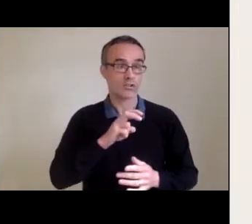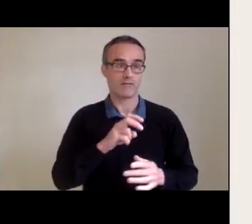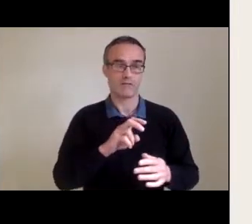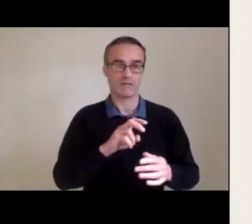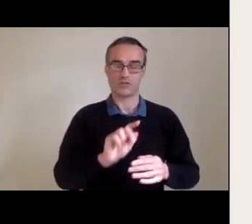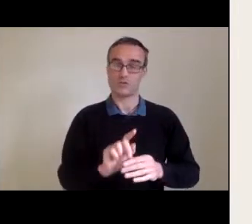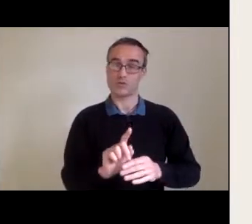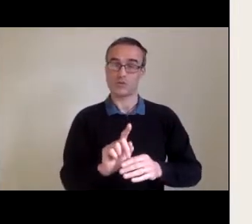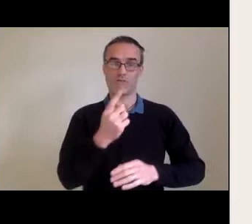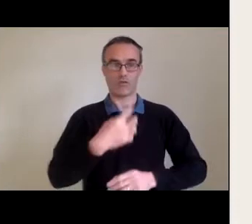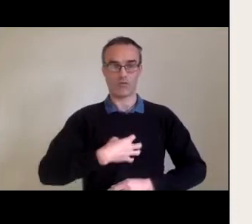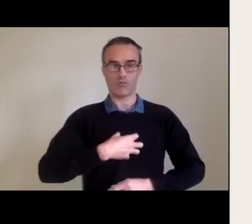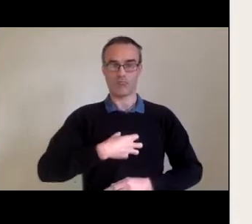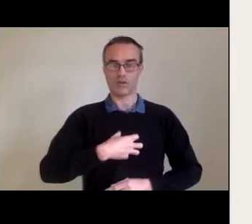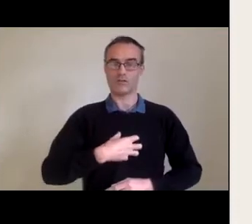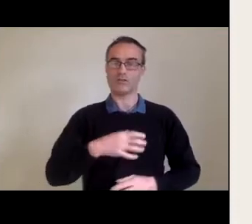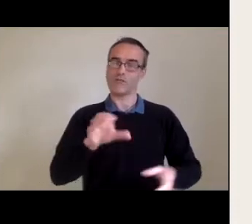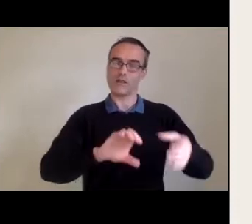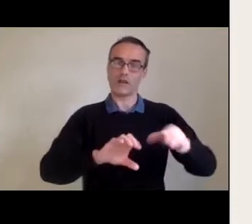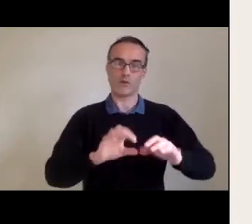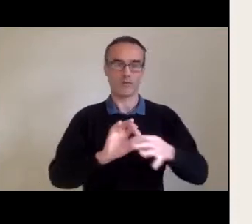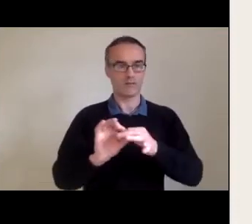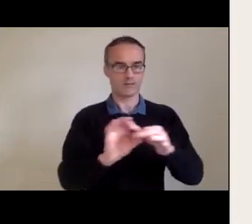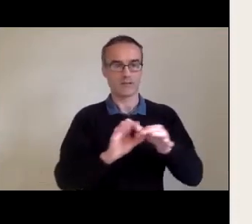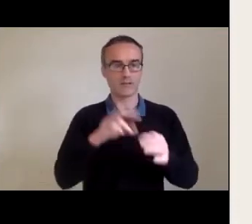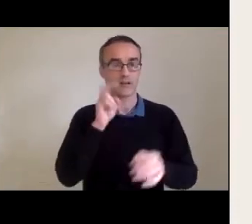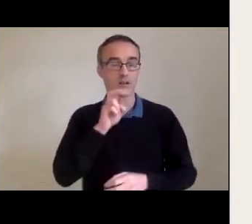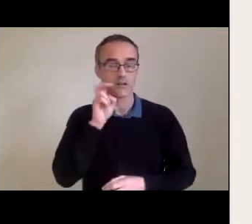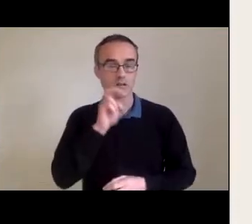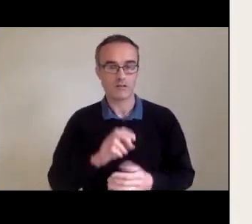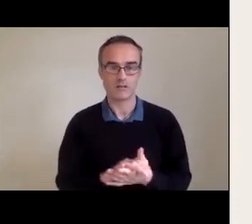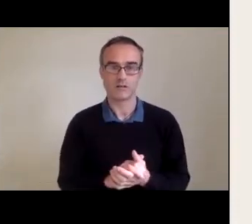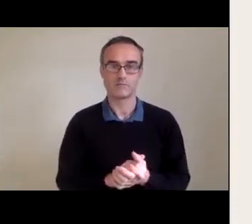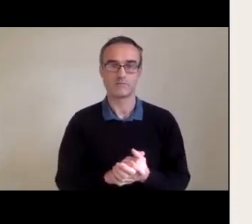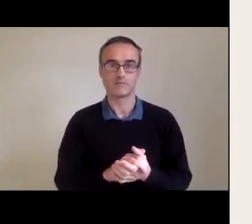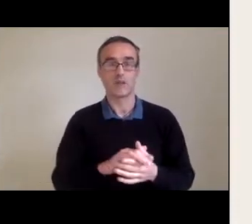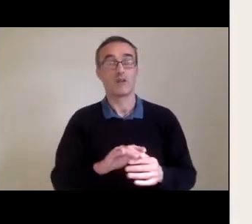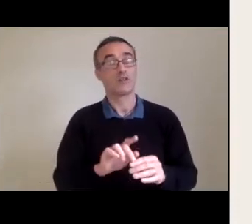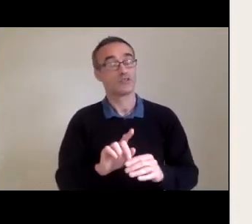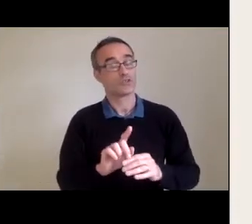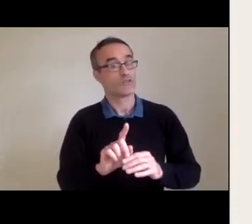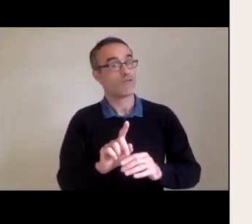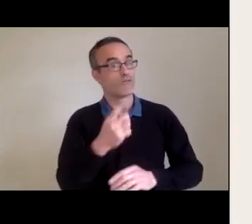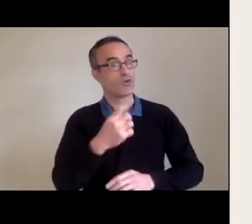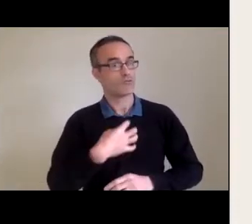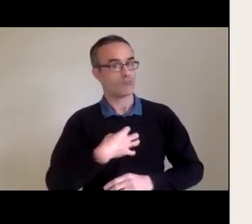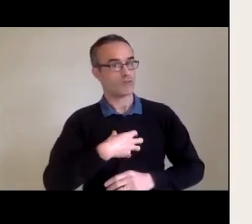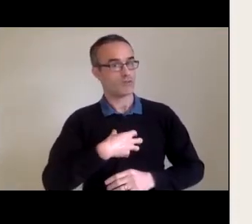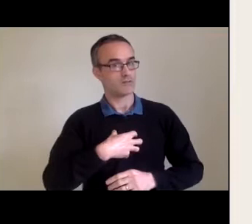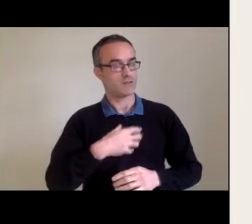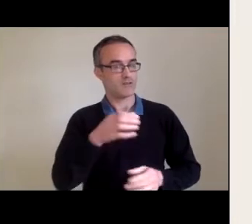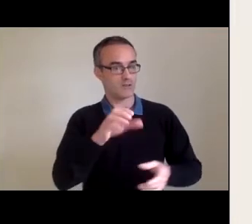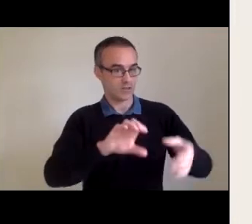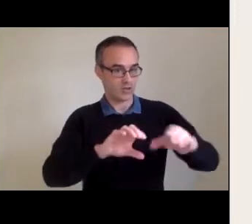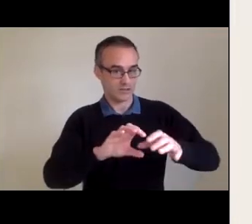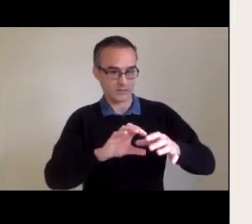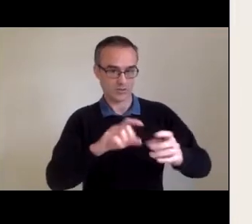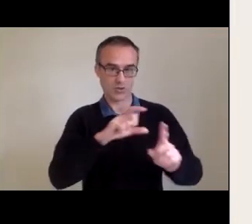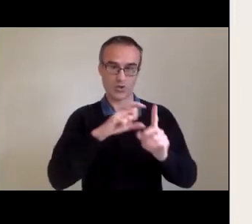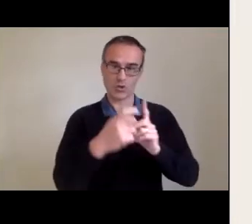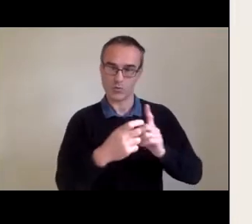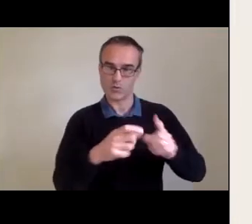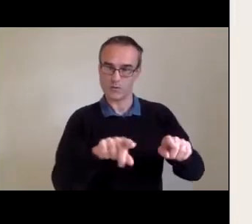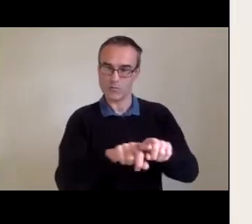back in 2014. She's a Vice President of the Federation of African Societies of Chemistry and a member of international and national